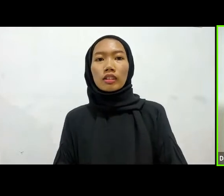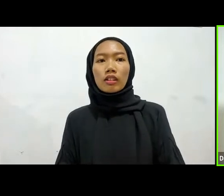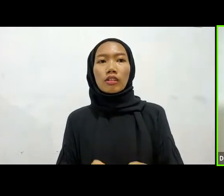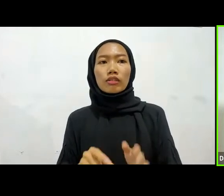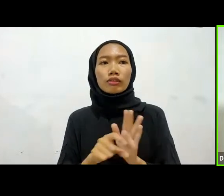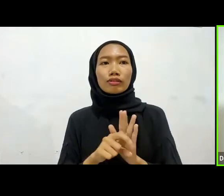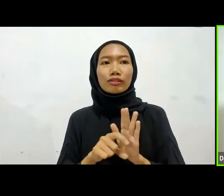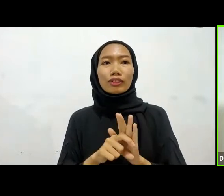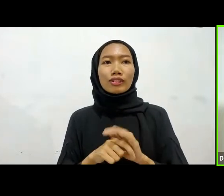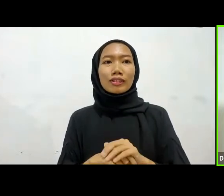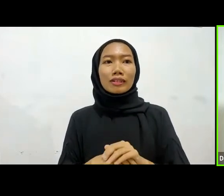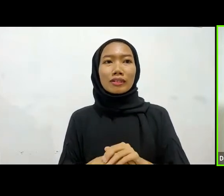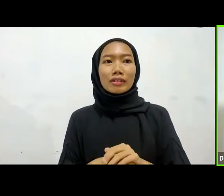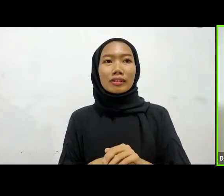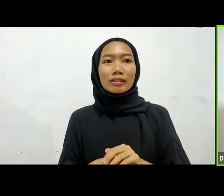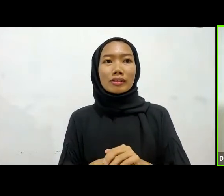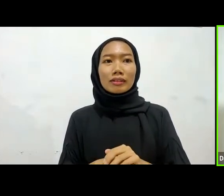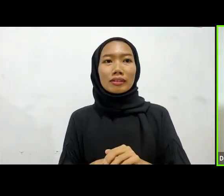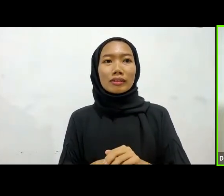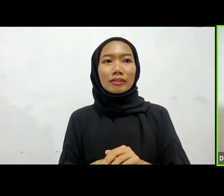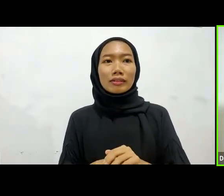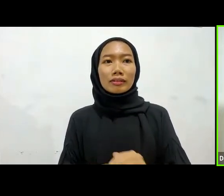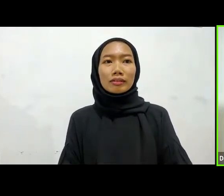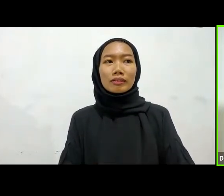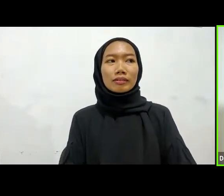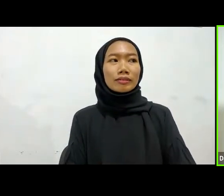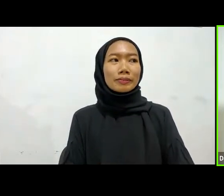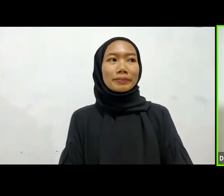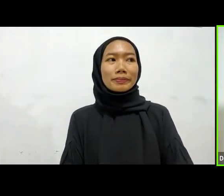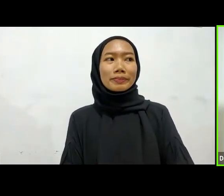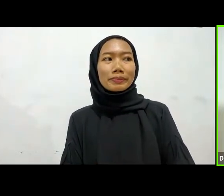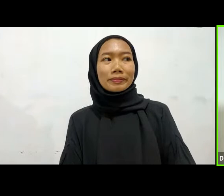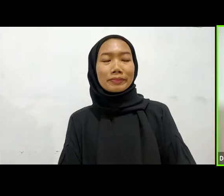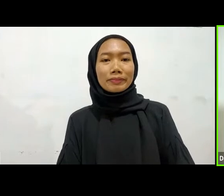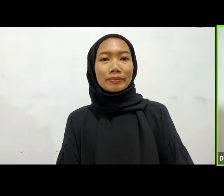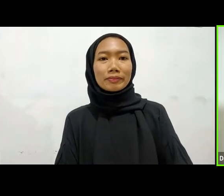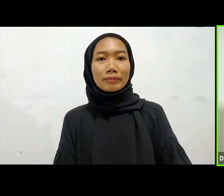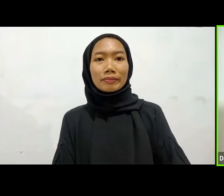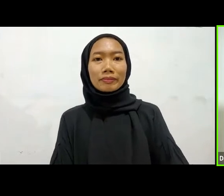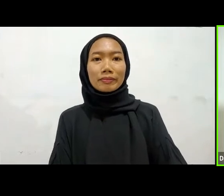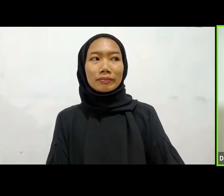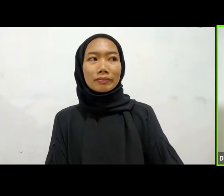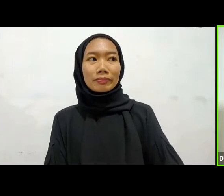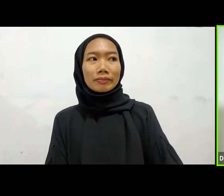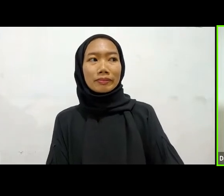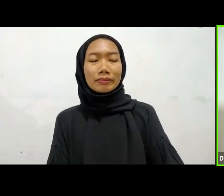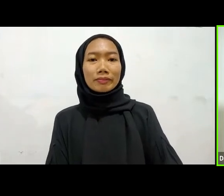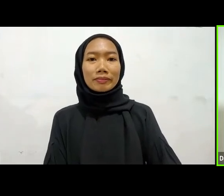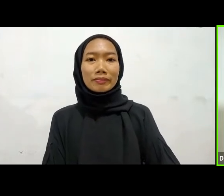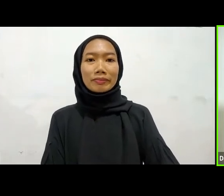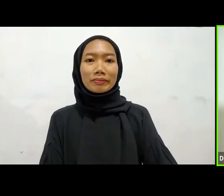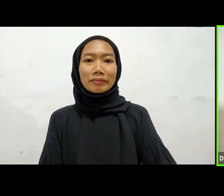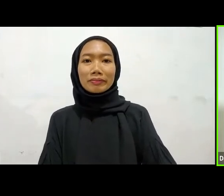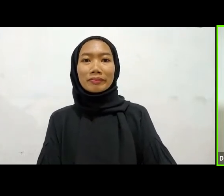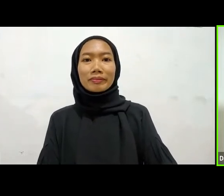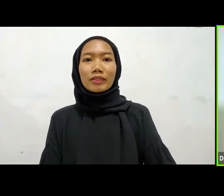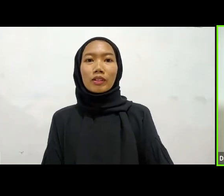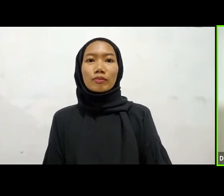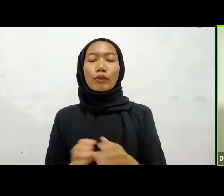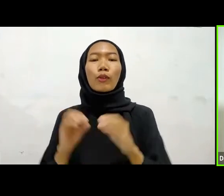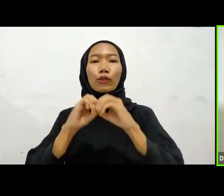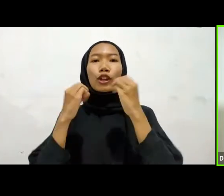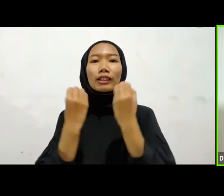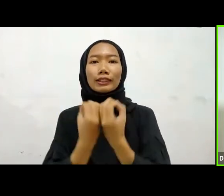the structures of our healthcare organizations need to have